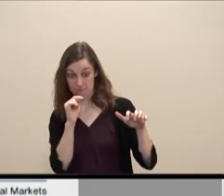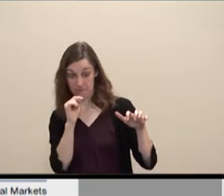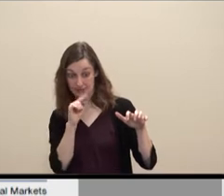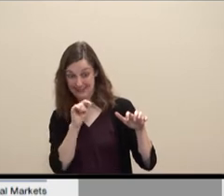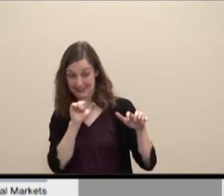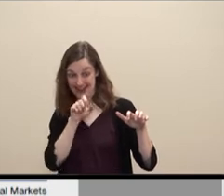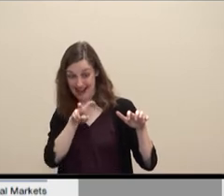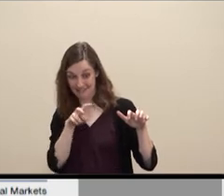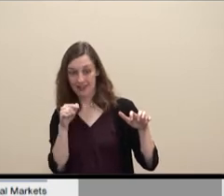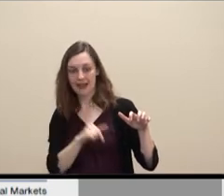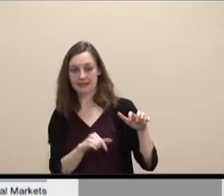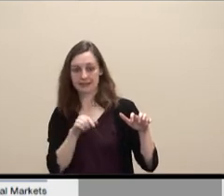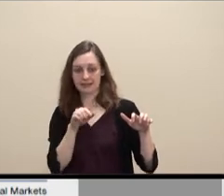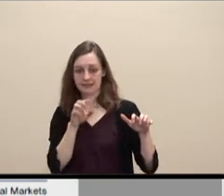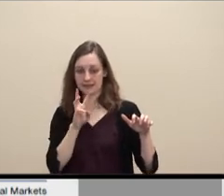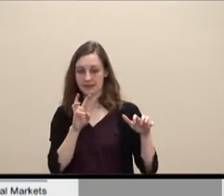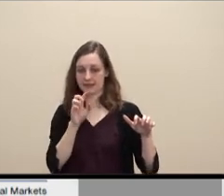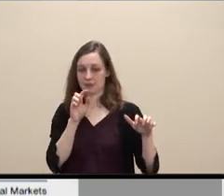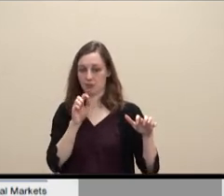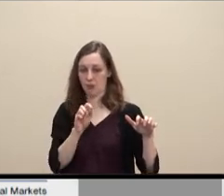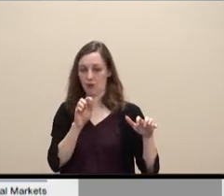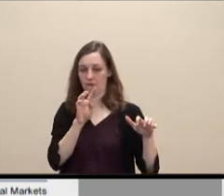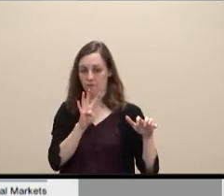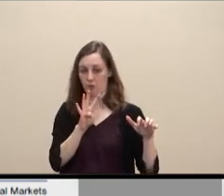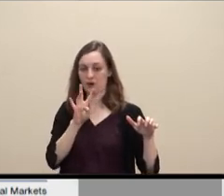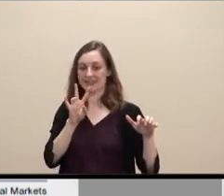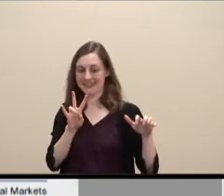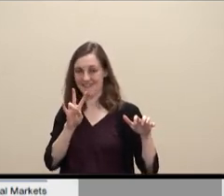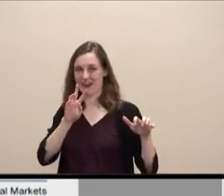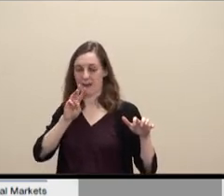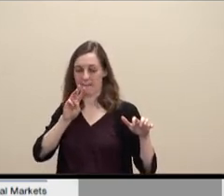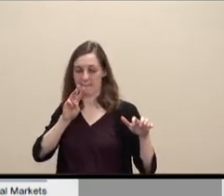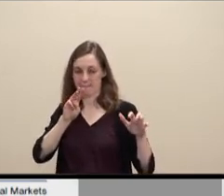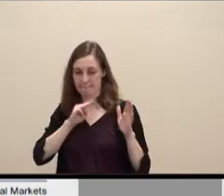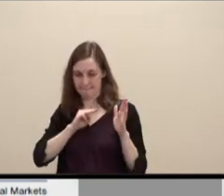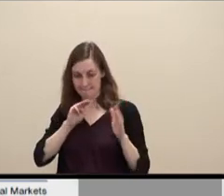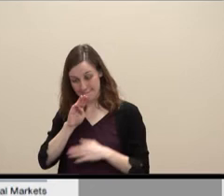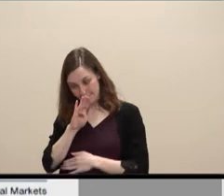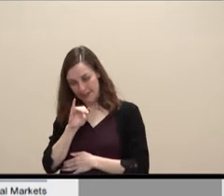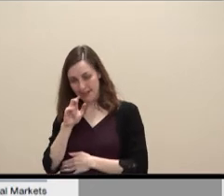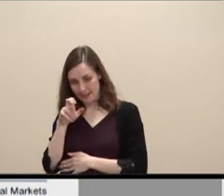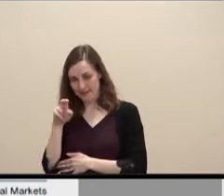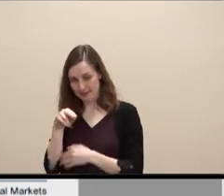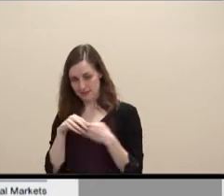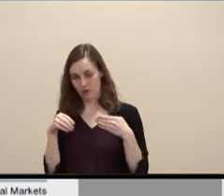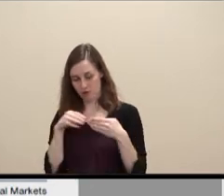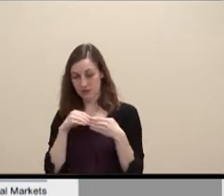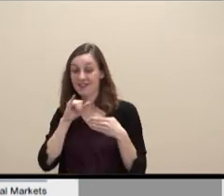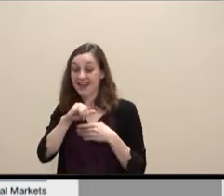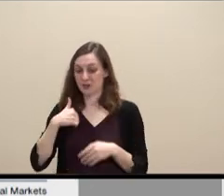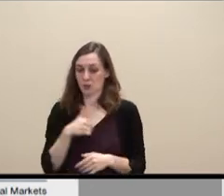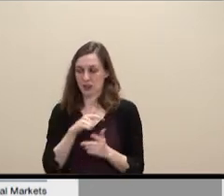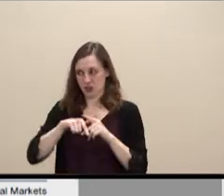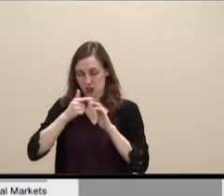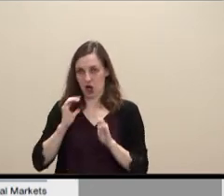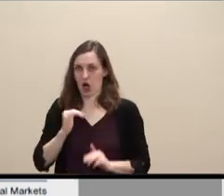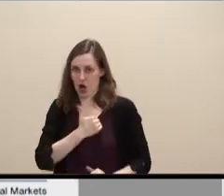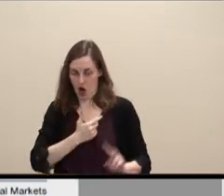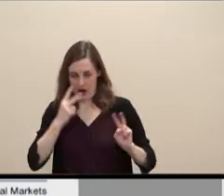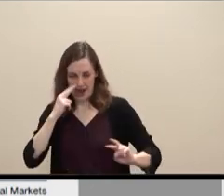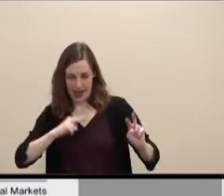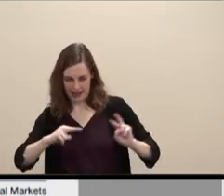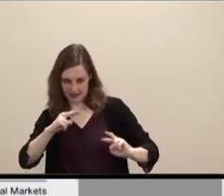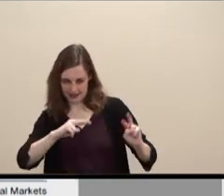$6.47 billion. And that's what we use to start our capacity analysis with. So our assumptions